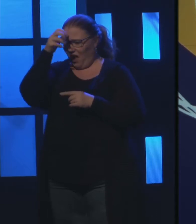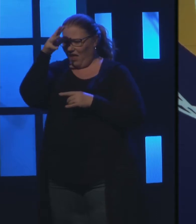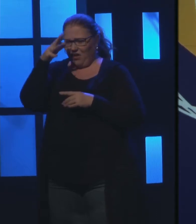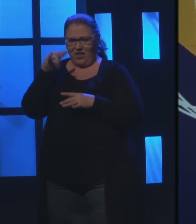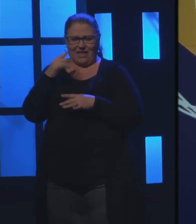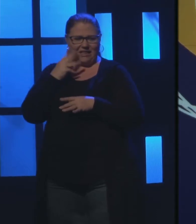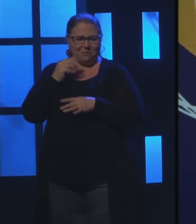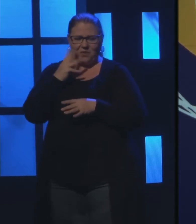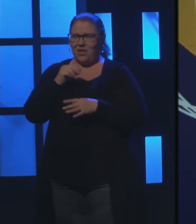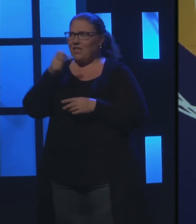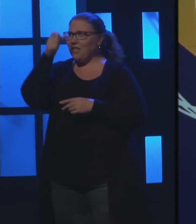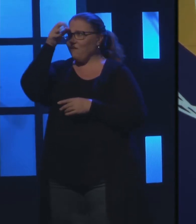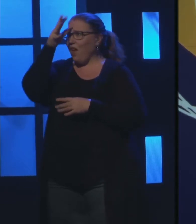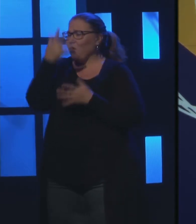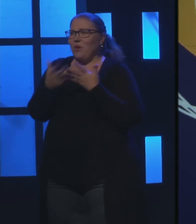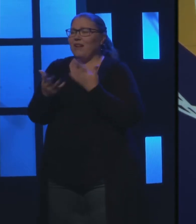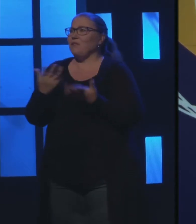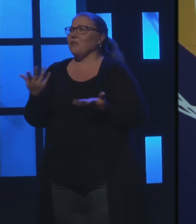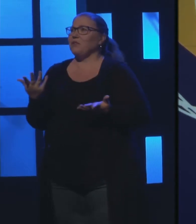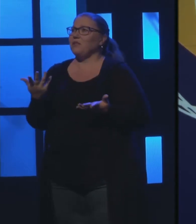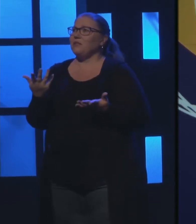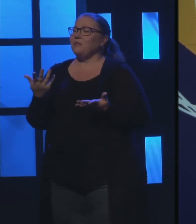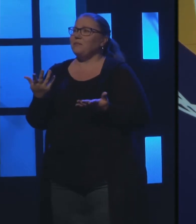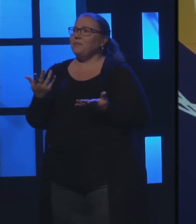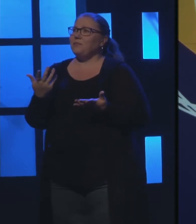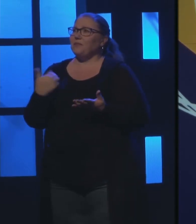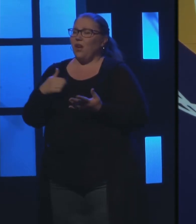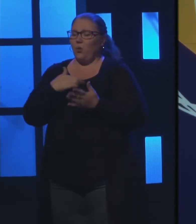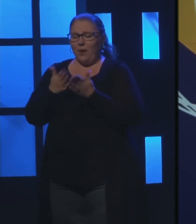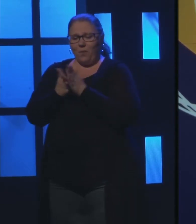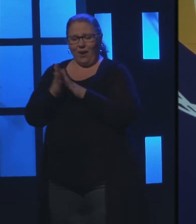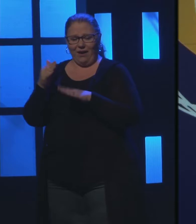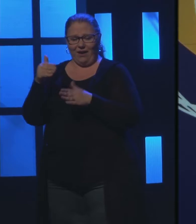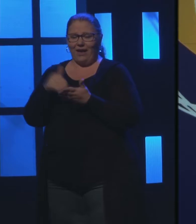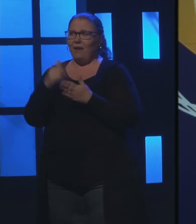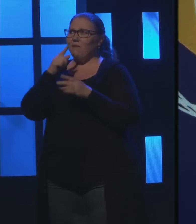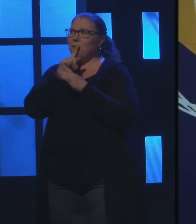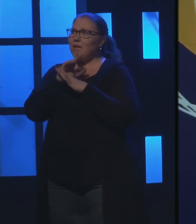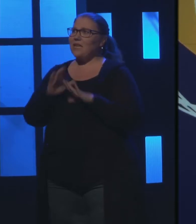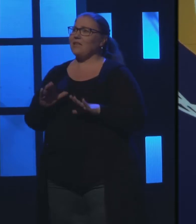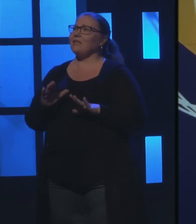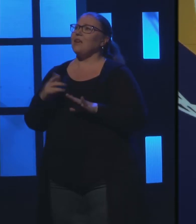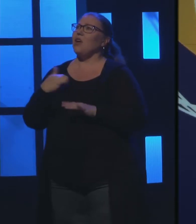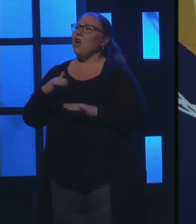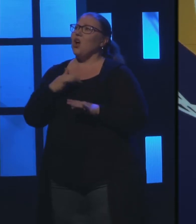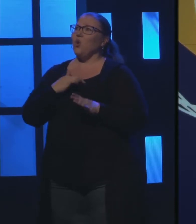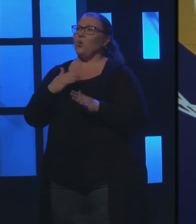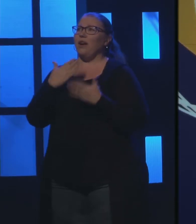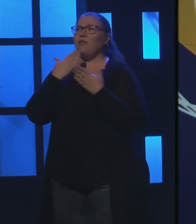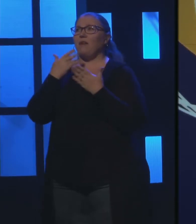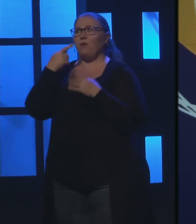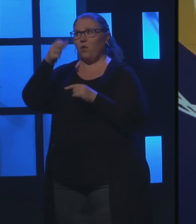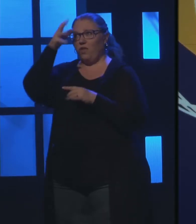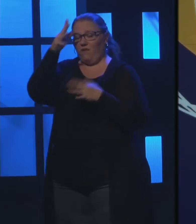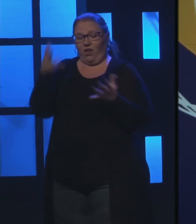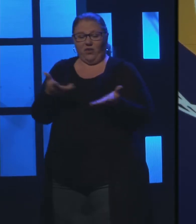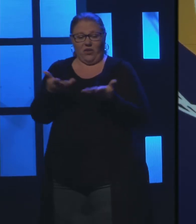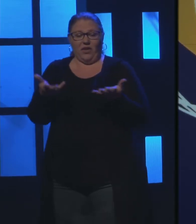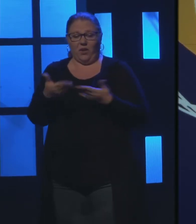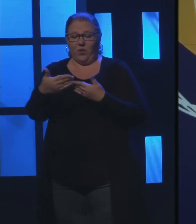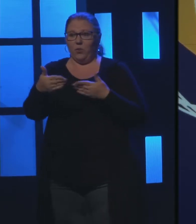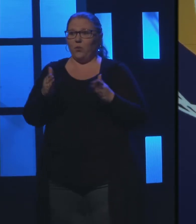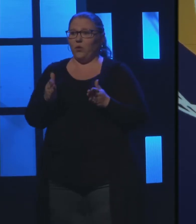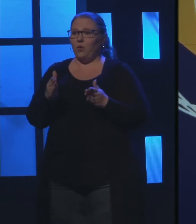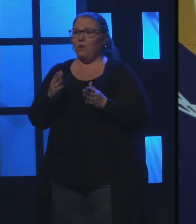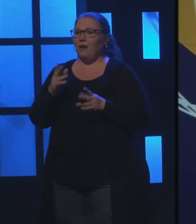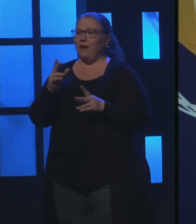the experience of fathering, whatever it might be. We just pray again for peace there. And we are grateful, Lord, for the fathers that are in the room, for